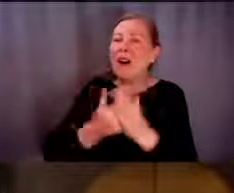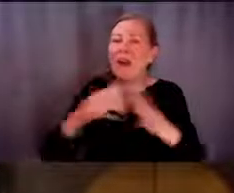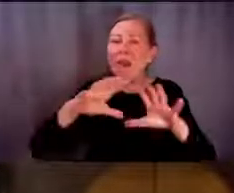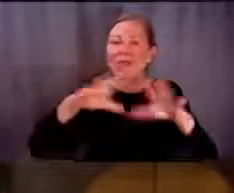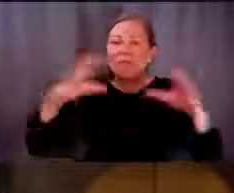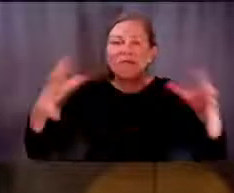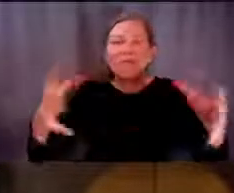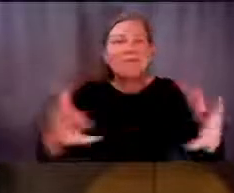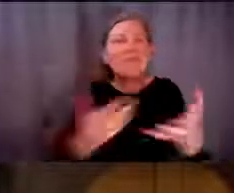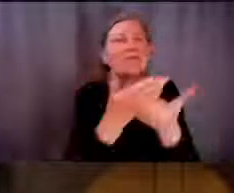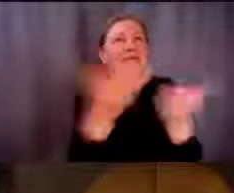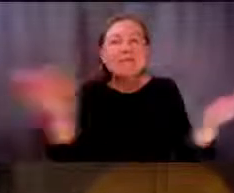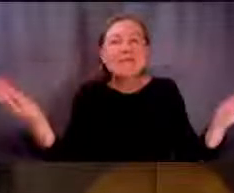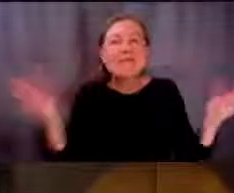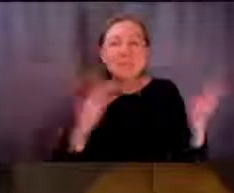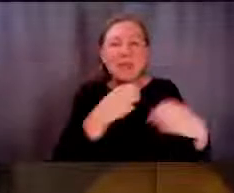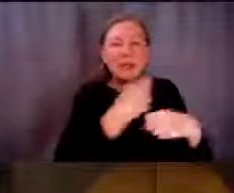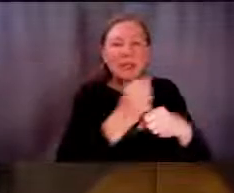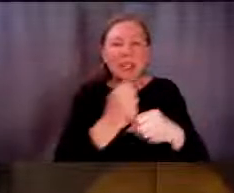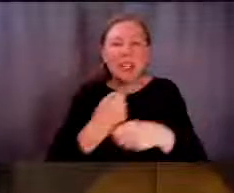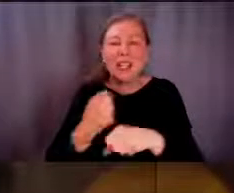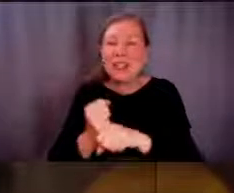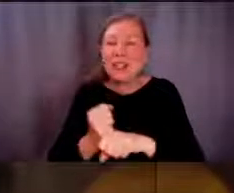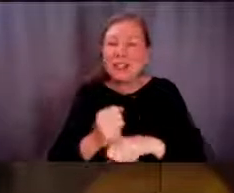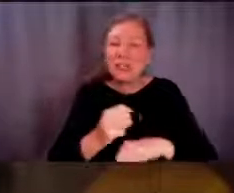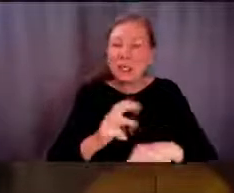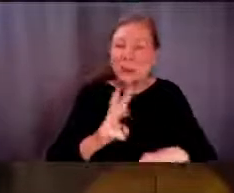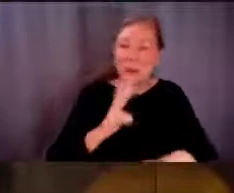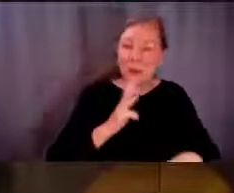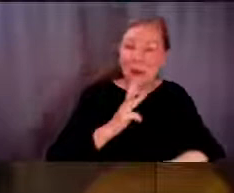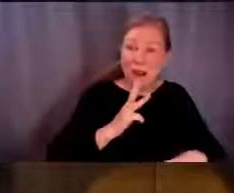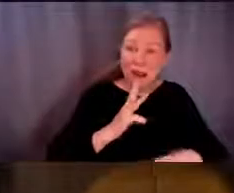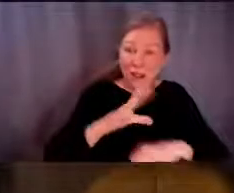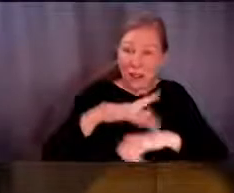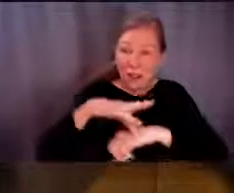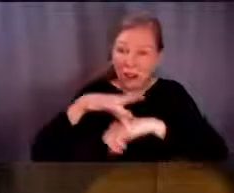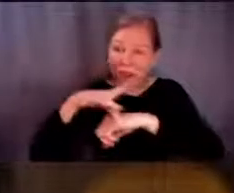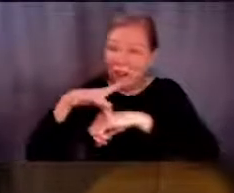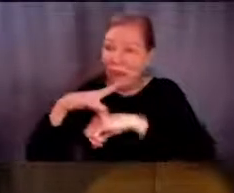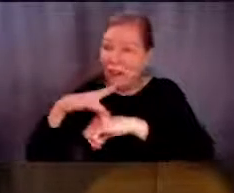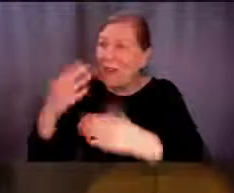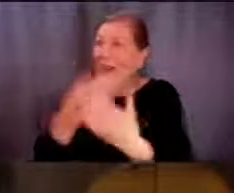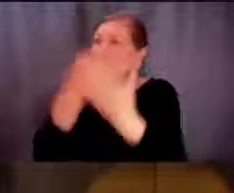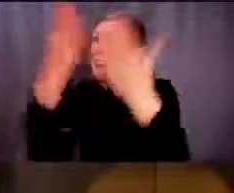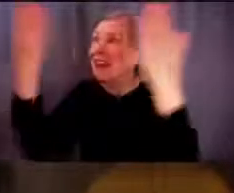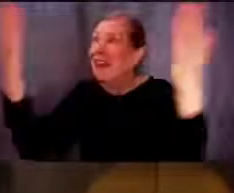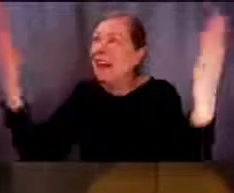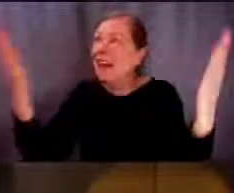Oh,